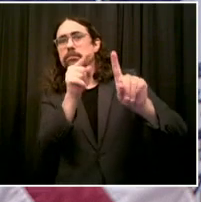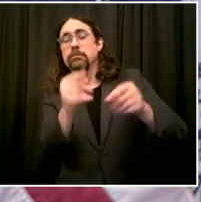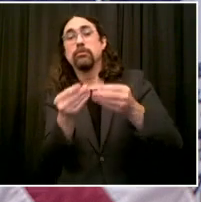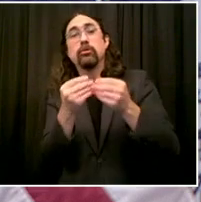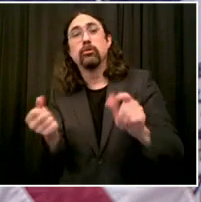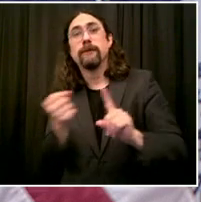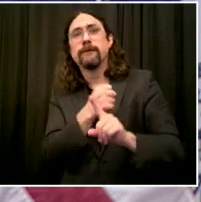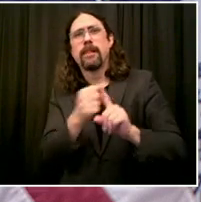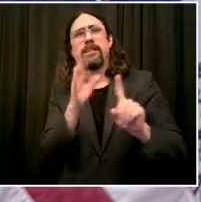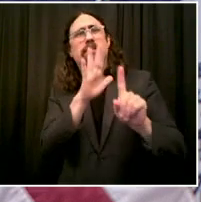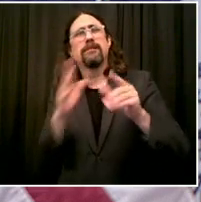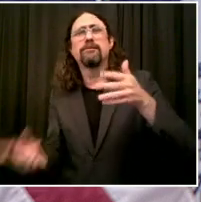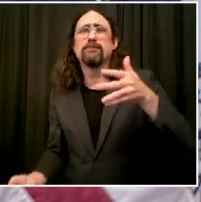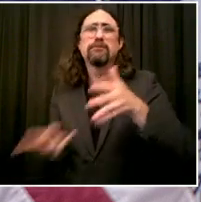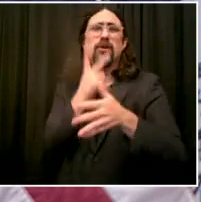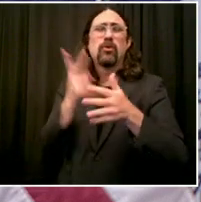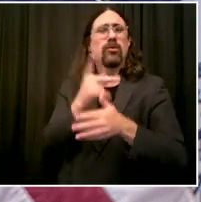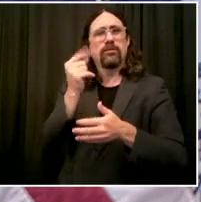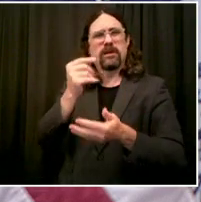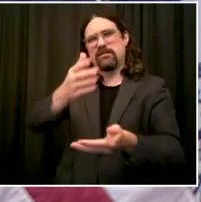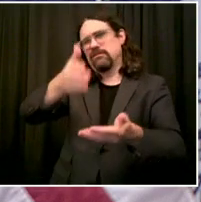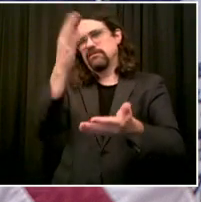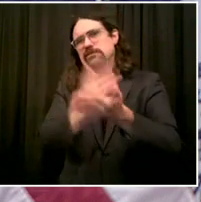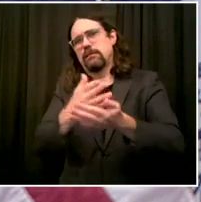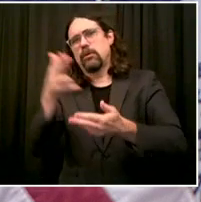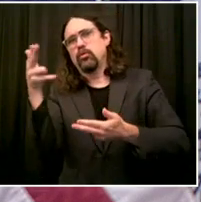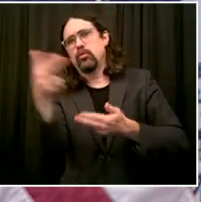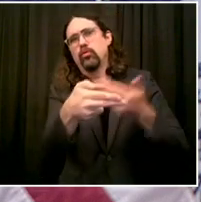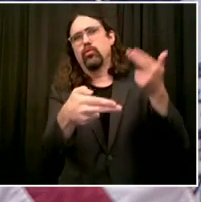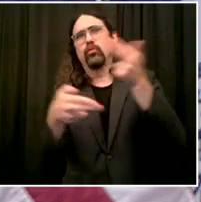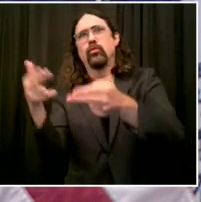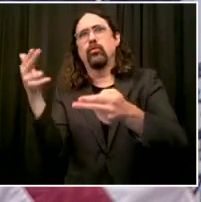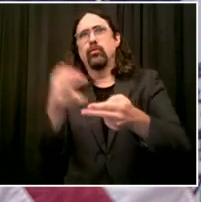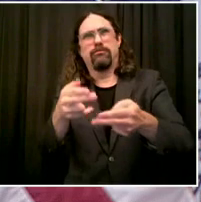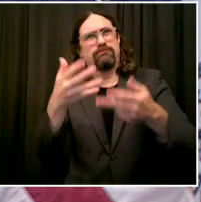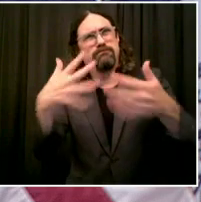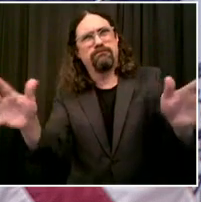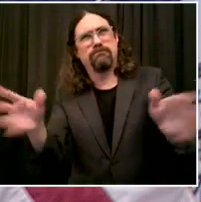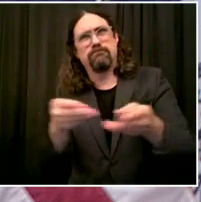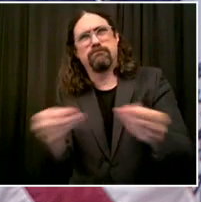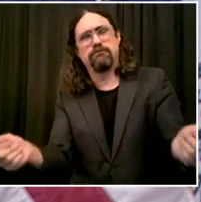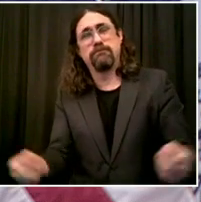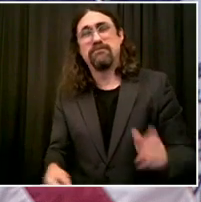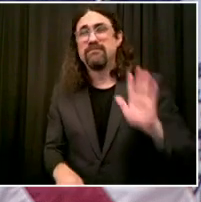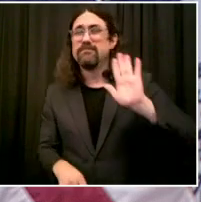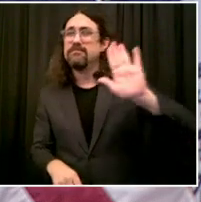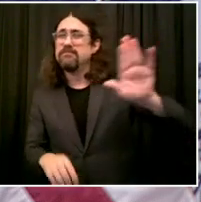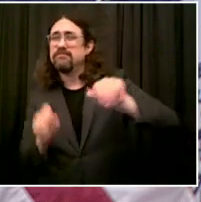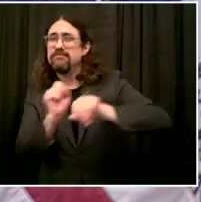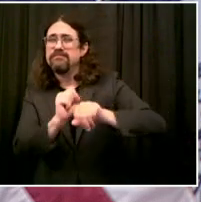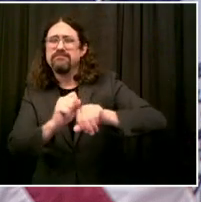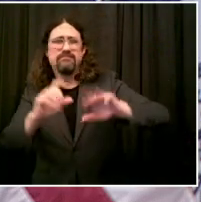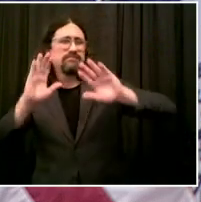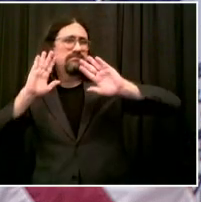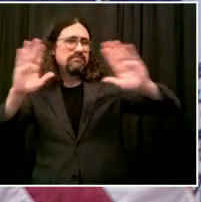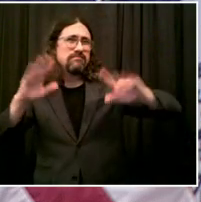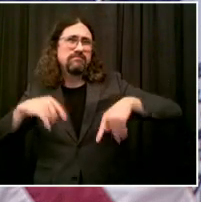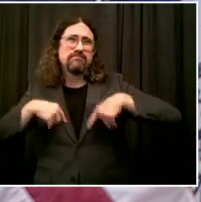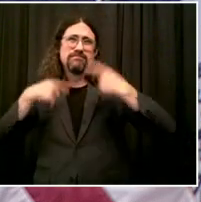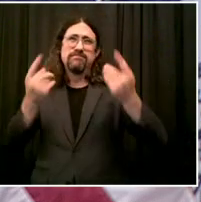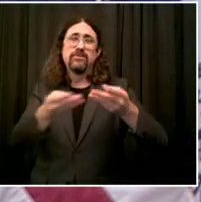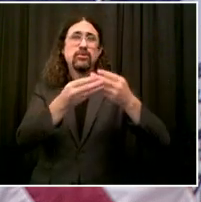of addressing social distancing, educating folks, giving out face coverings. We're funding them on both those